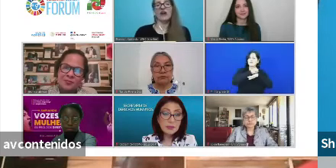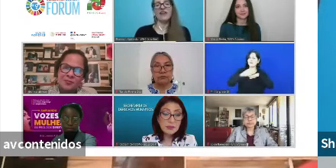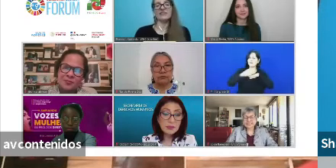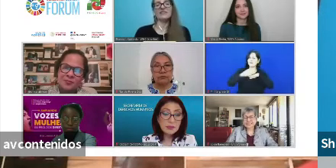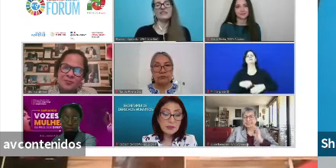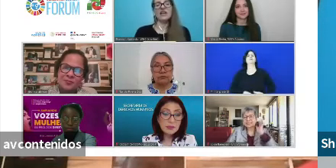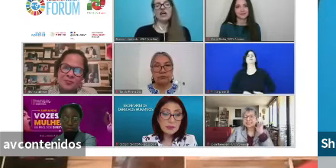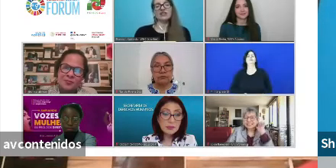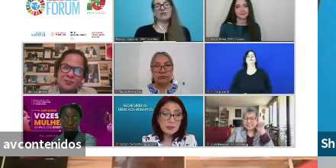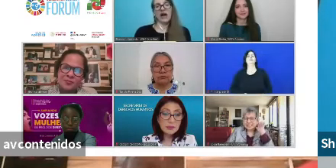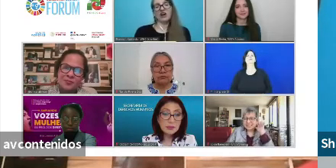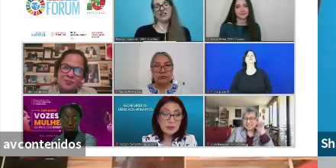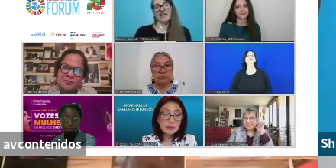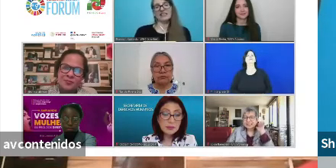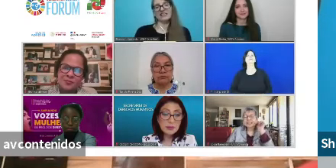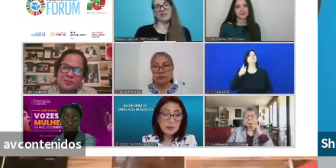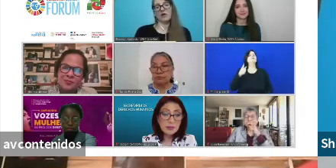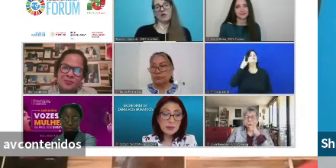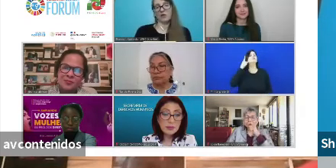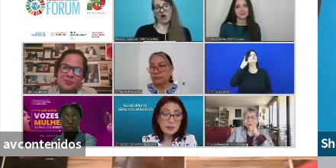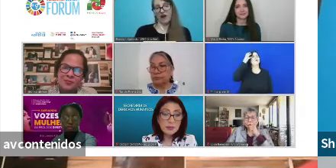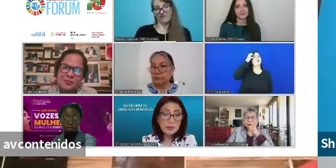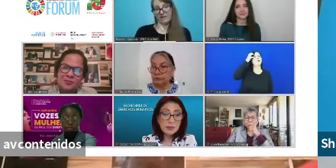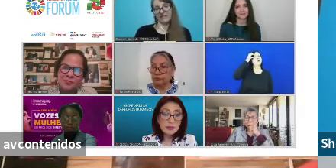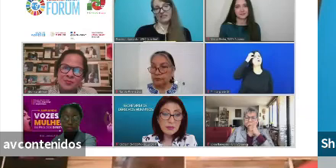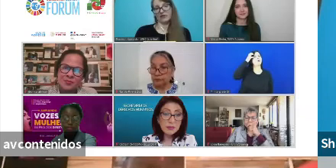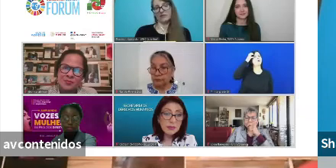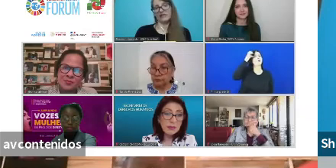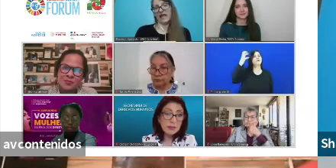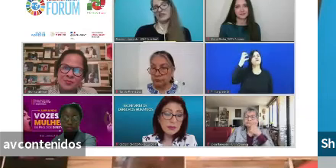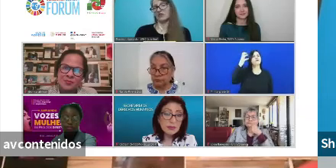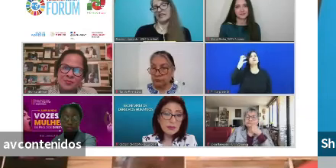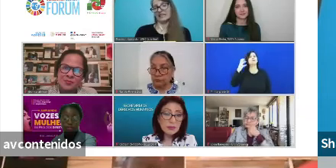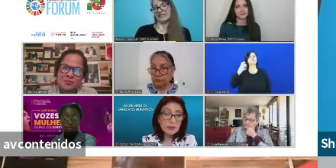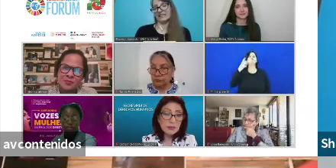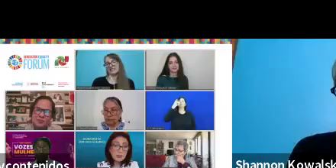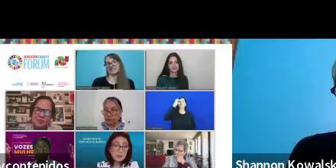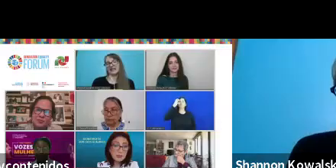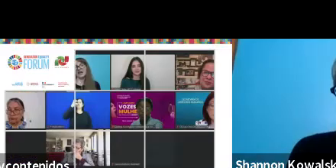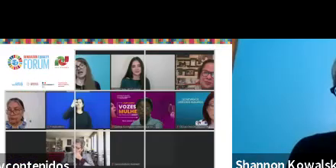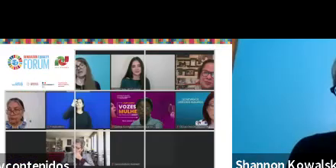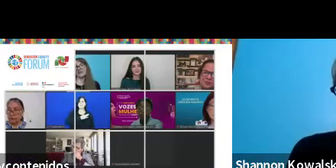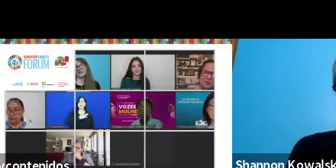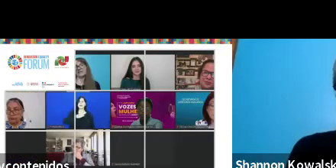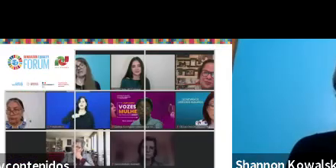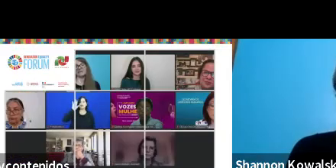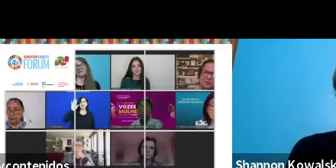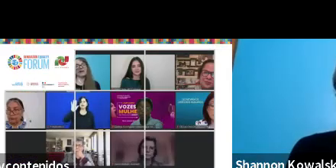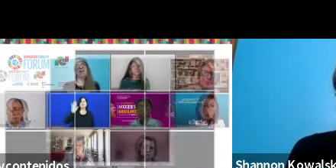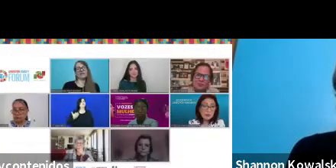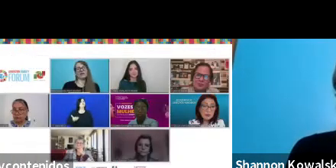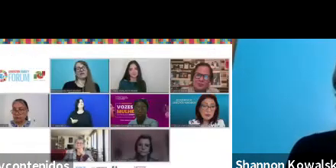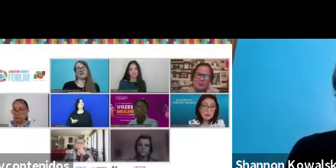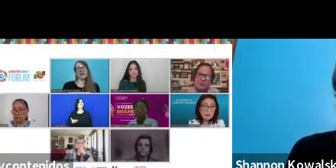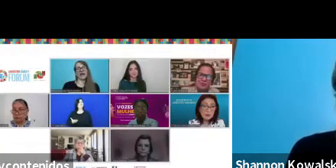others should prioritize to support the work of feminist groups and organizations? And Monica, you